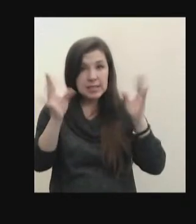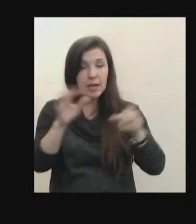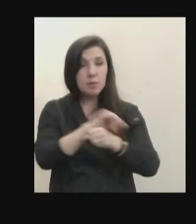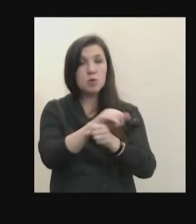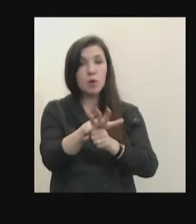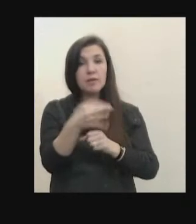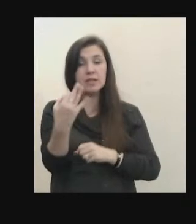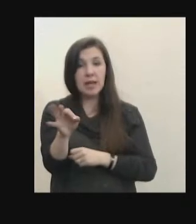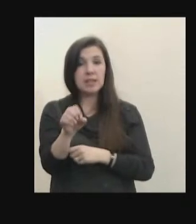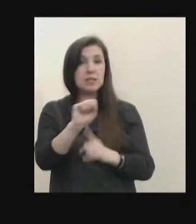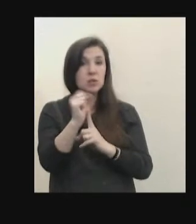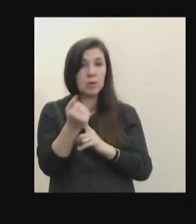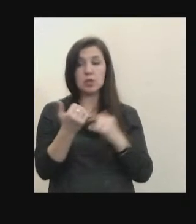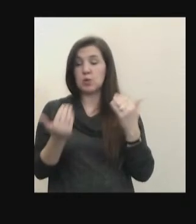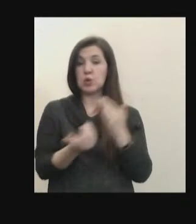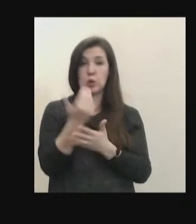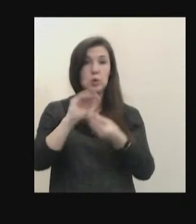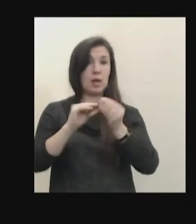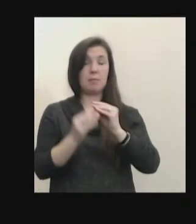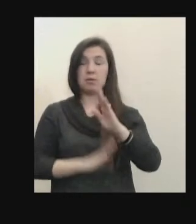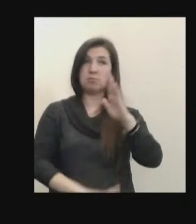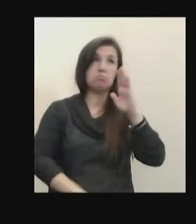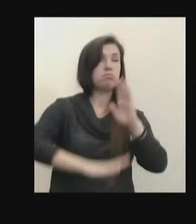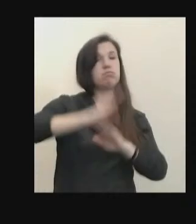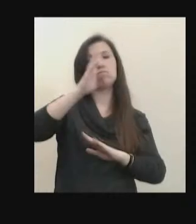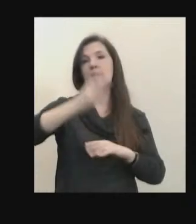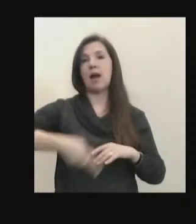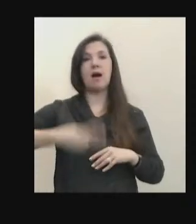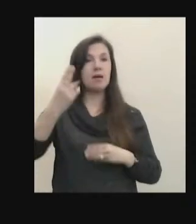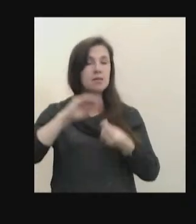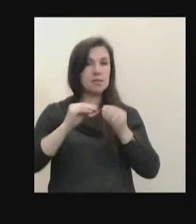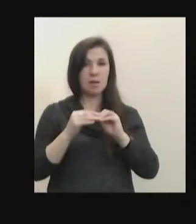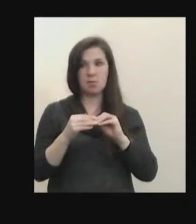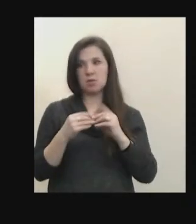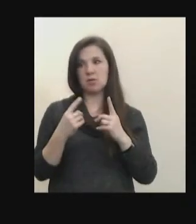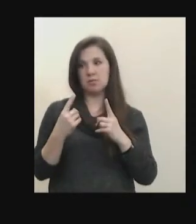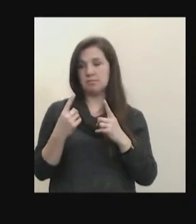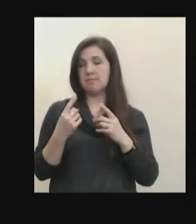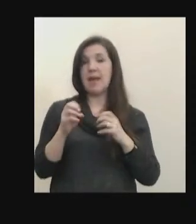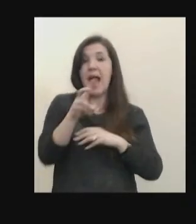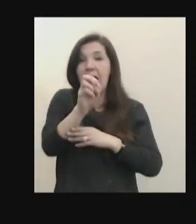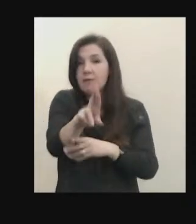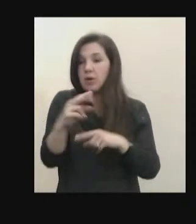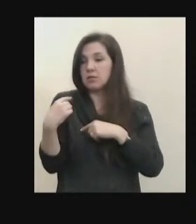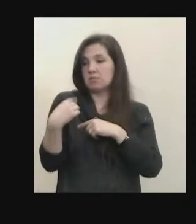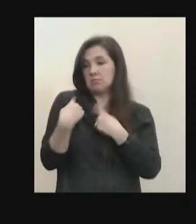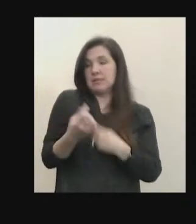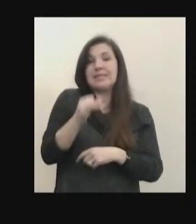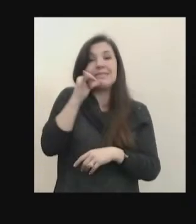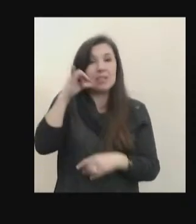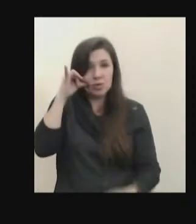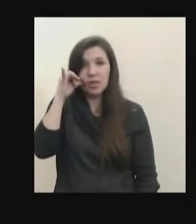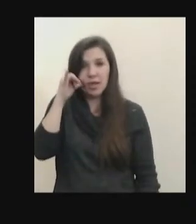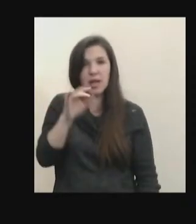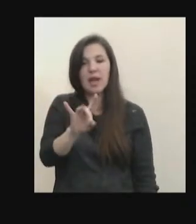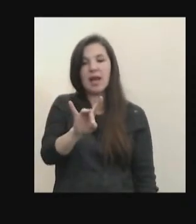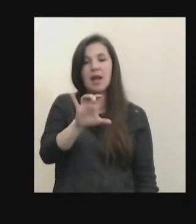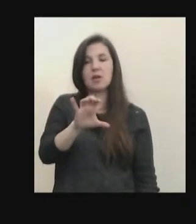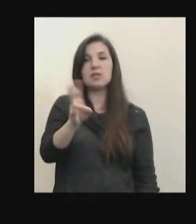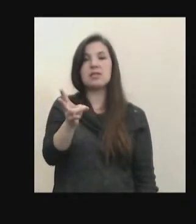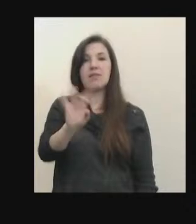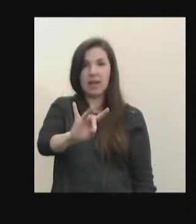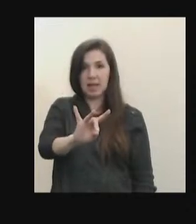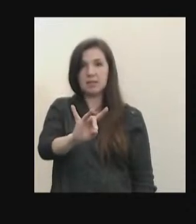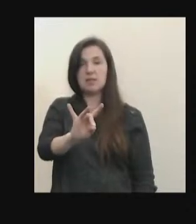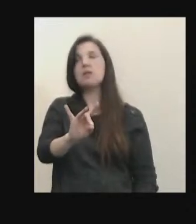new cases. The highest recorded case date ever was yesterday with 878 new cases, which means in the last week we